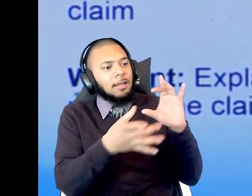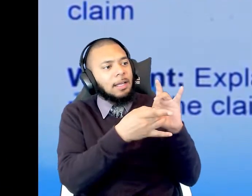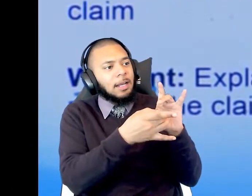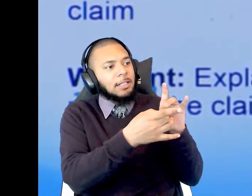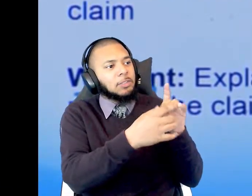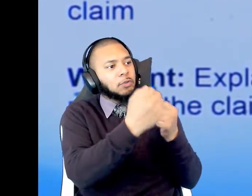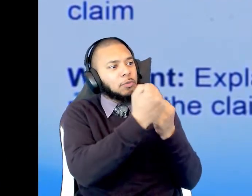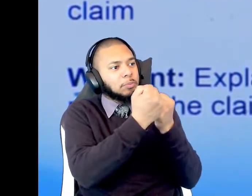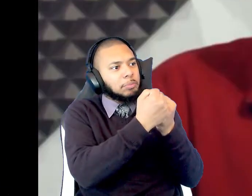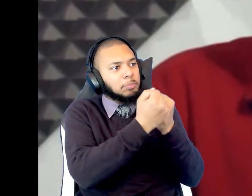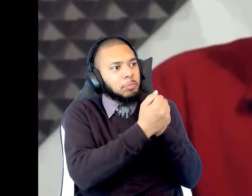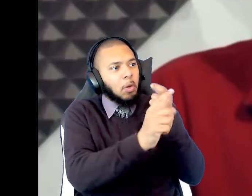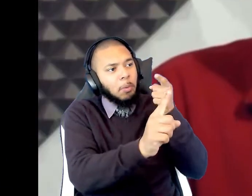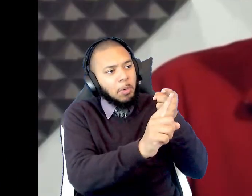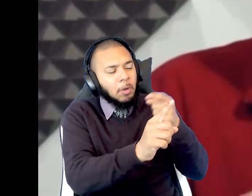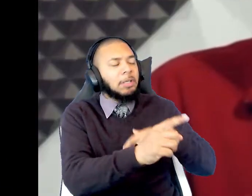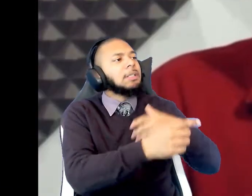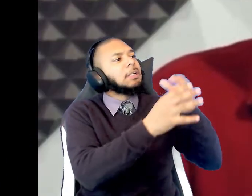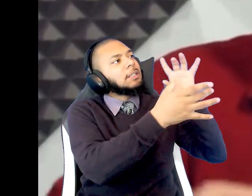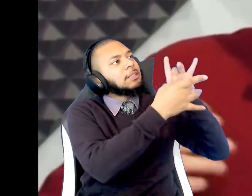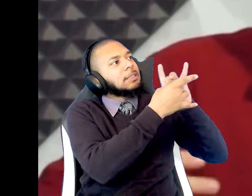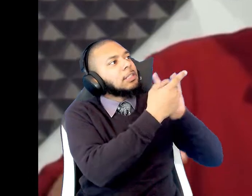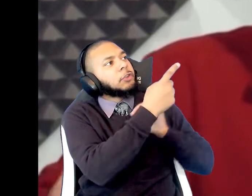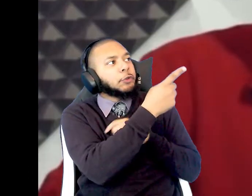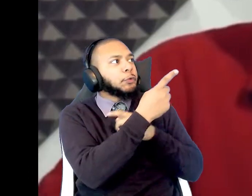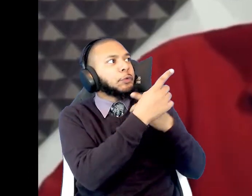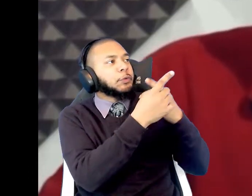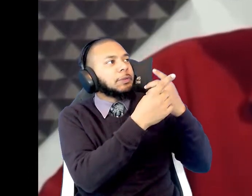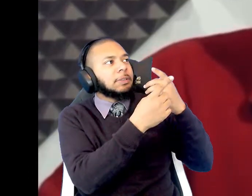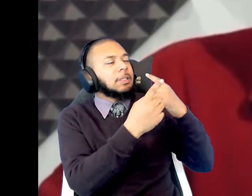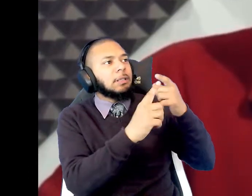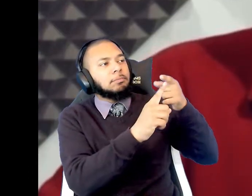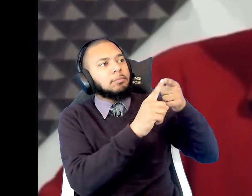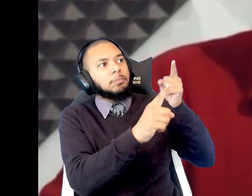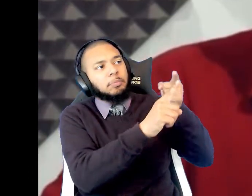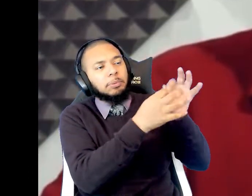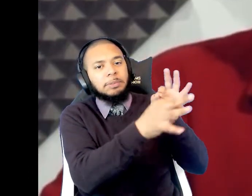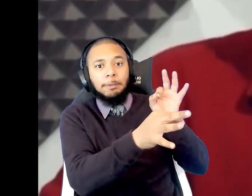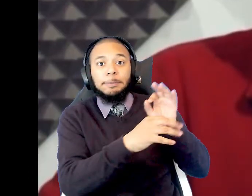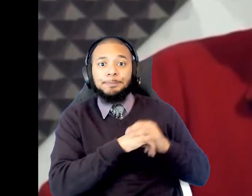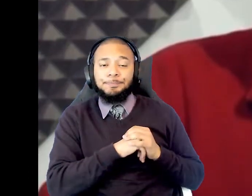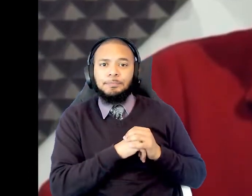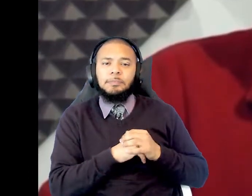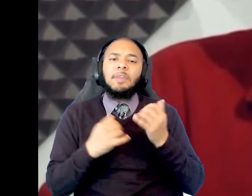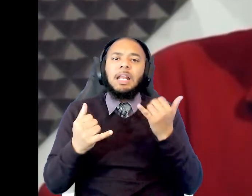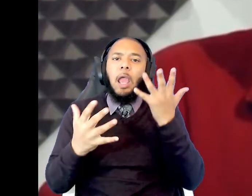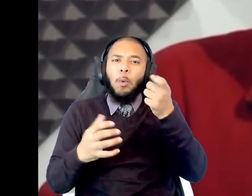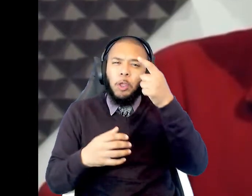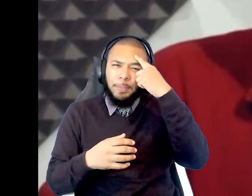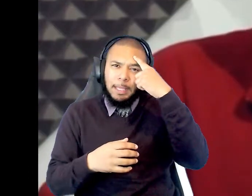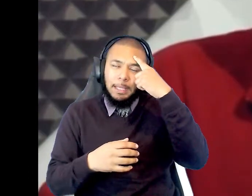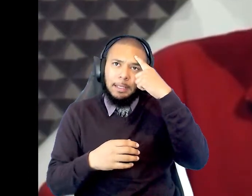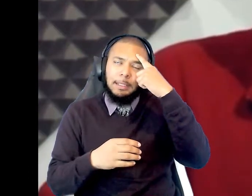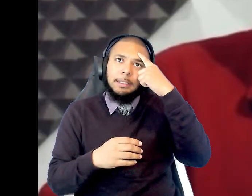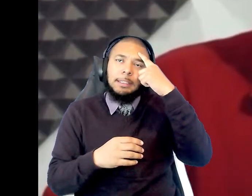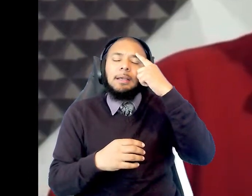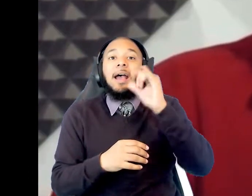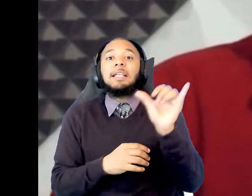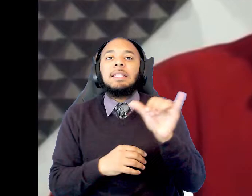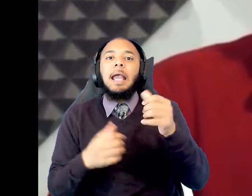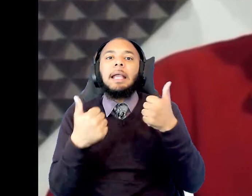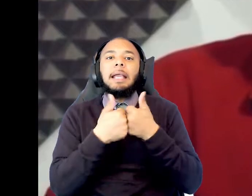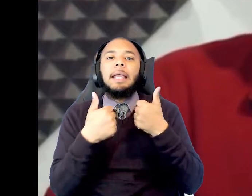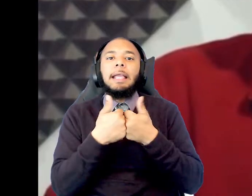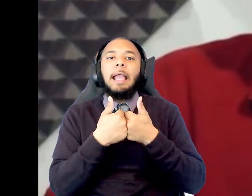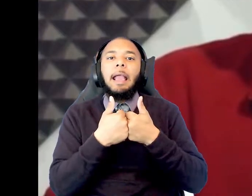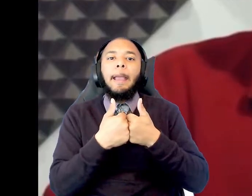right? So what does it prove? I want you to pretend here that this is a game of connect the dots, right?